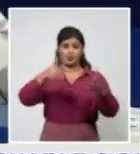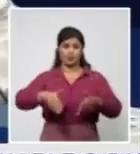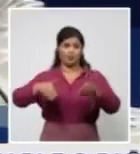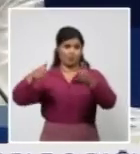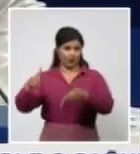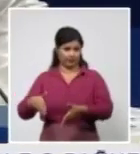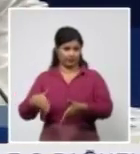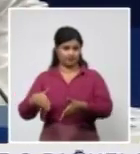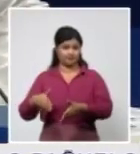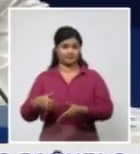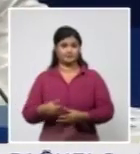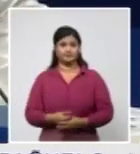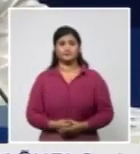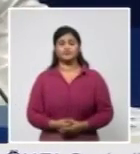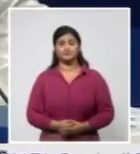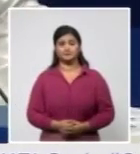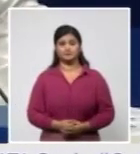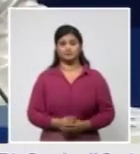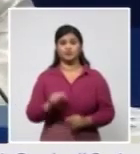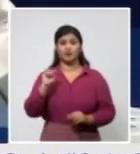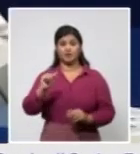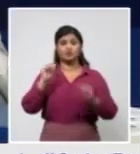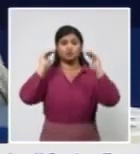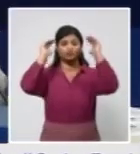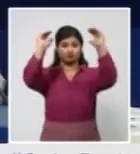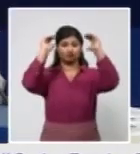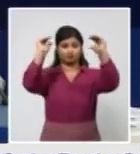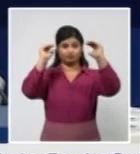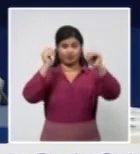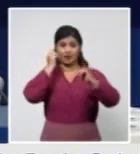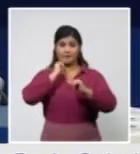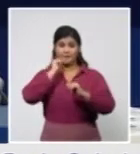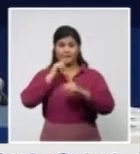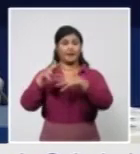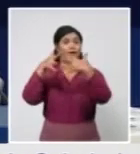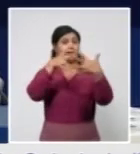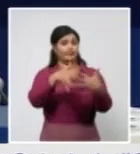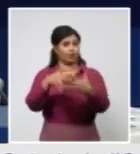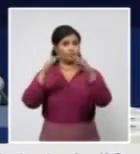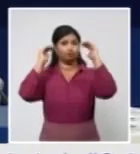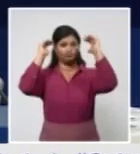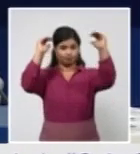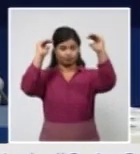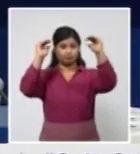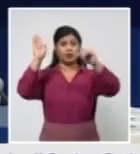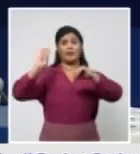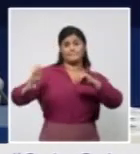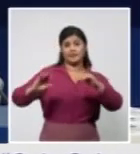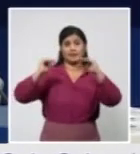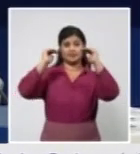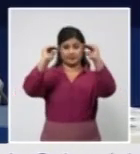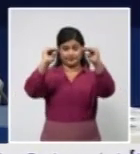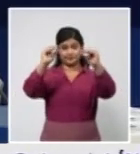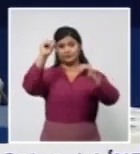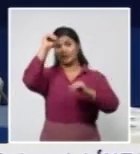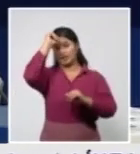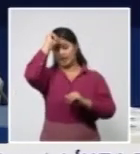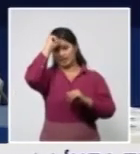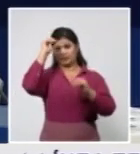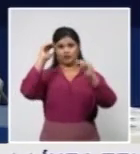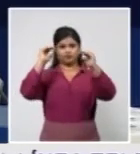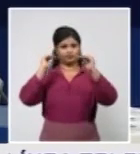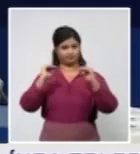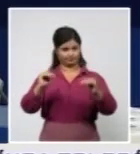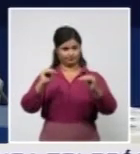32,063 fatalities. These are the top 3 countries with over 1 million COVID-19 cases. Next